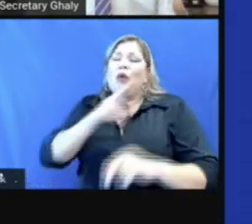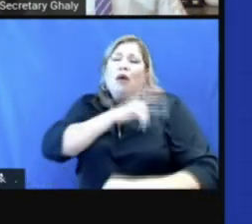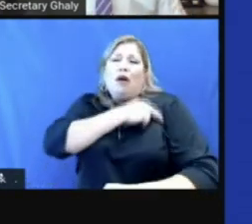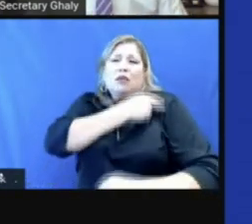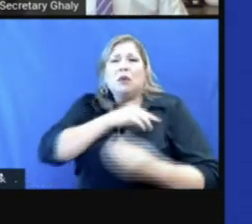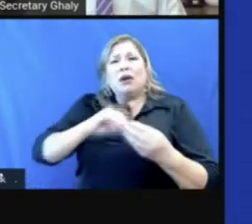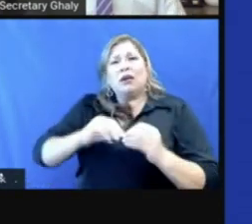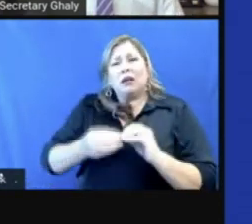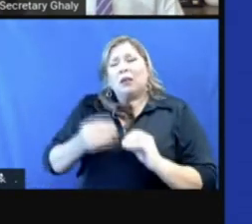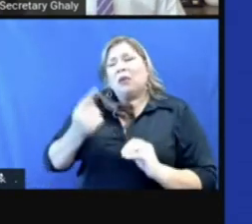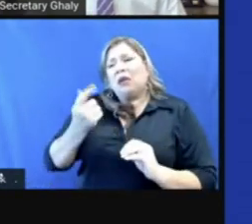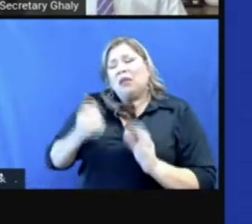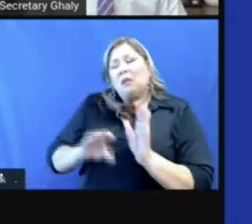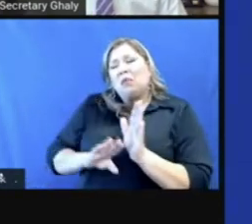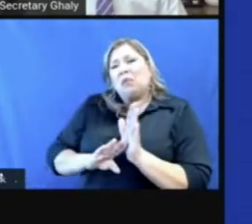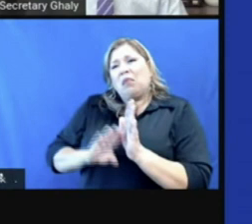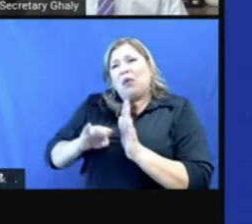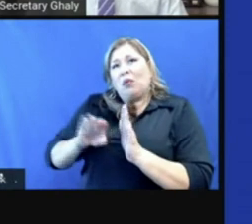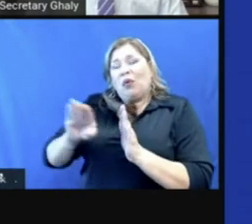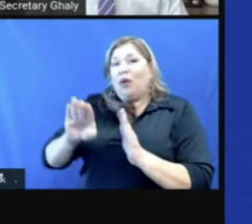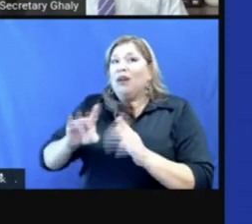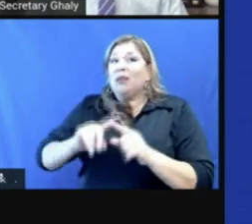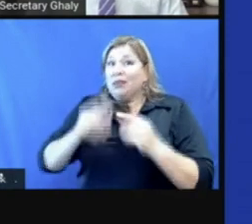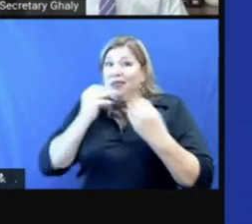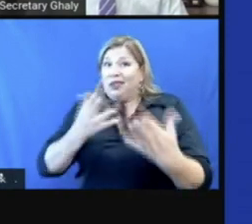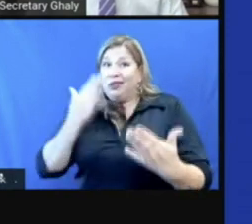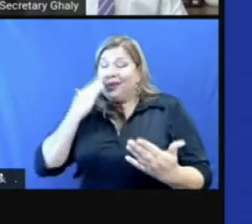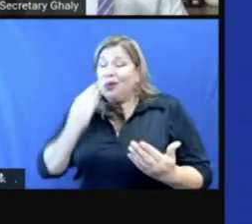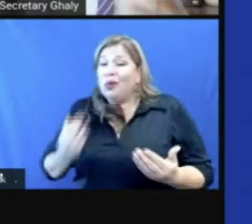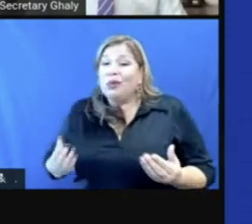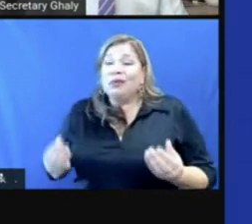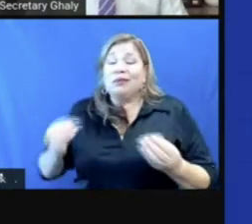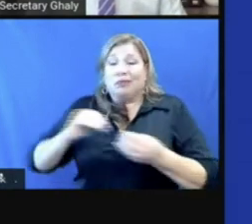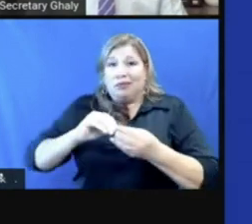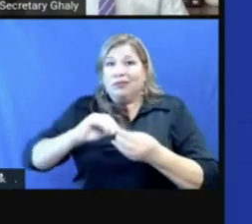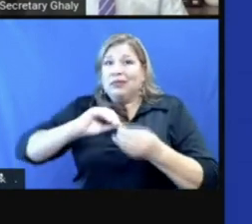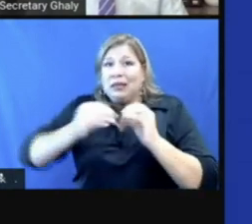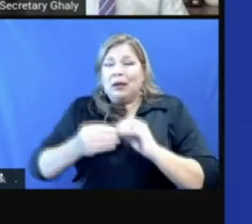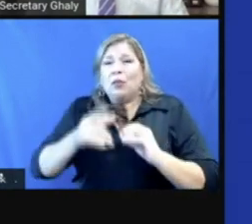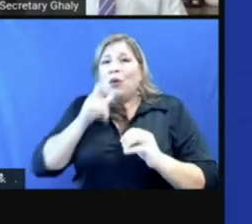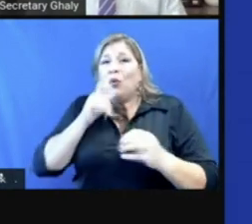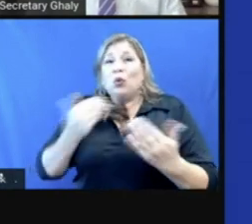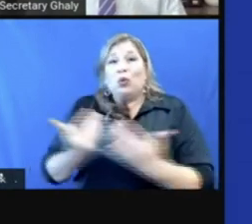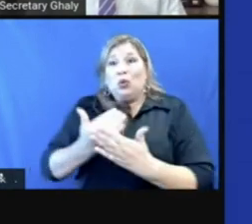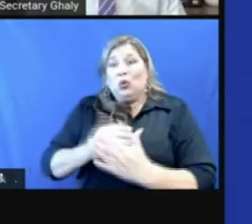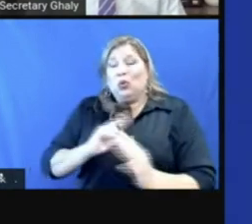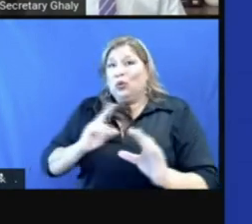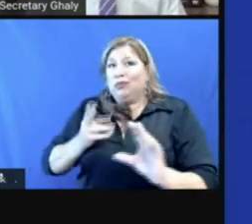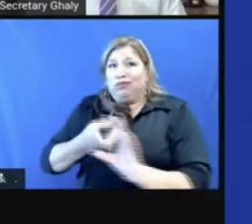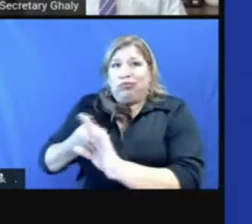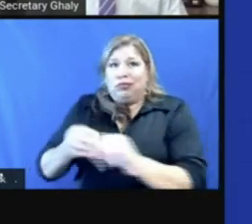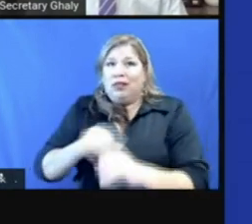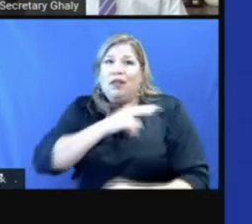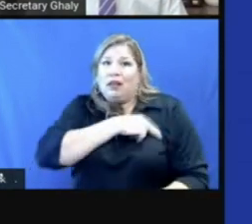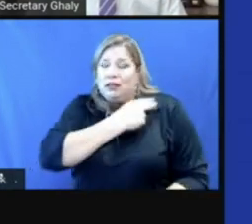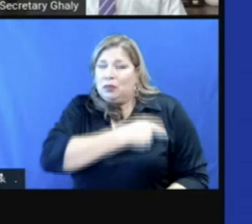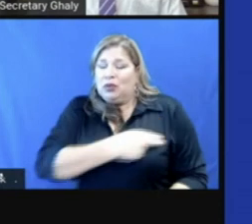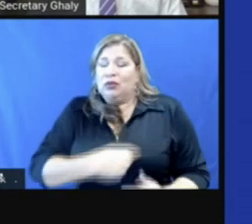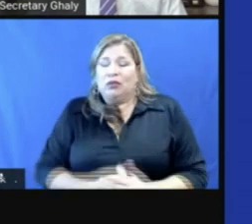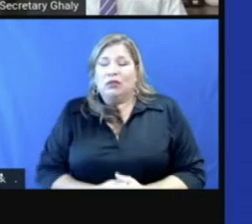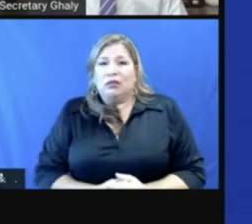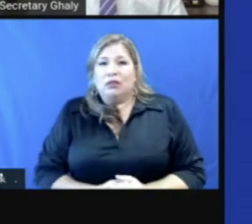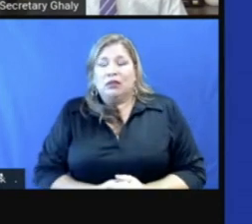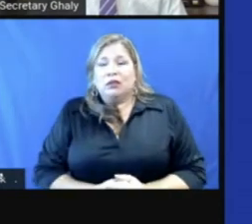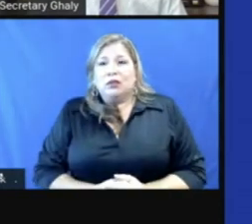hospitals, much faster are the number of new admissions, because what I said earlier, a reminder, roughly 12% of